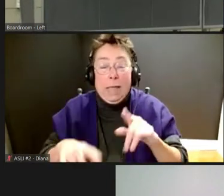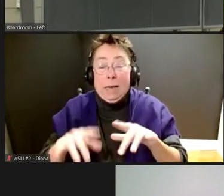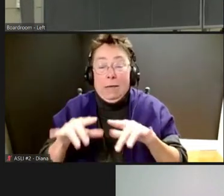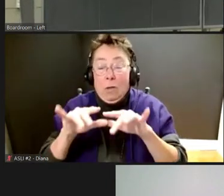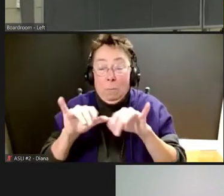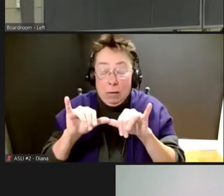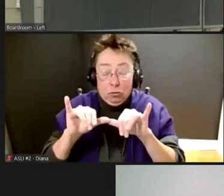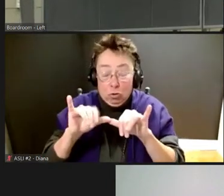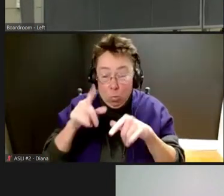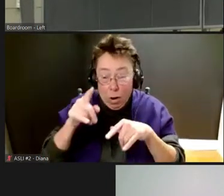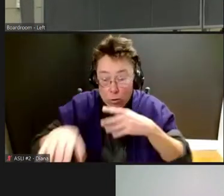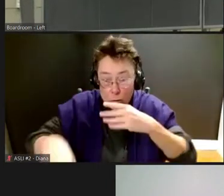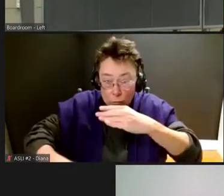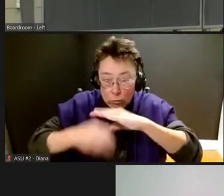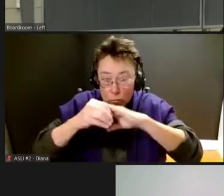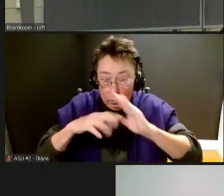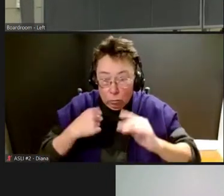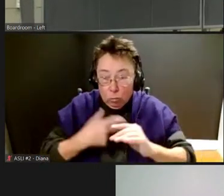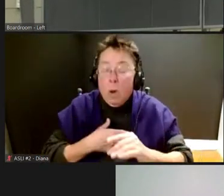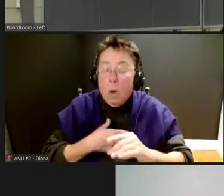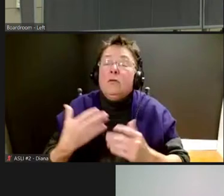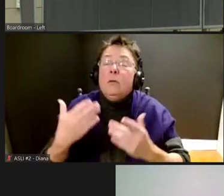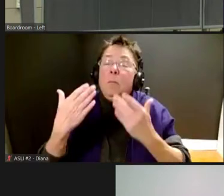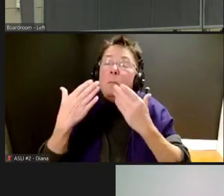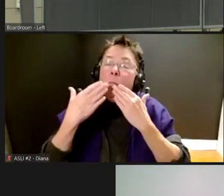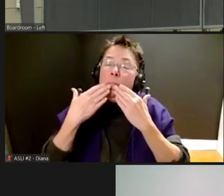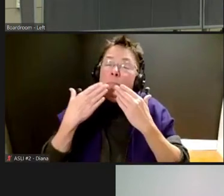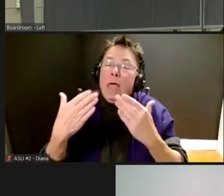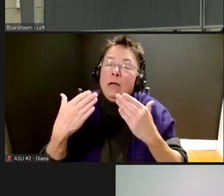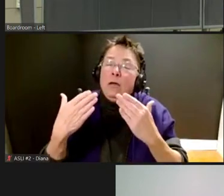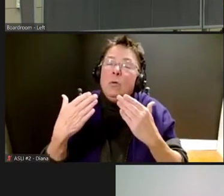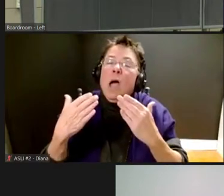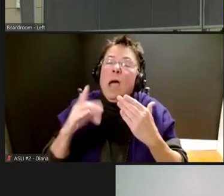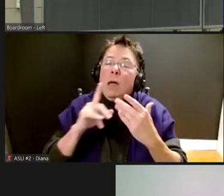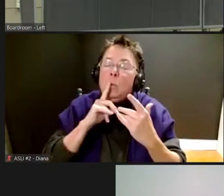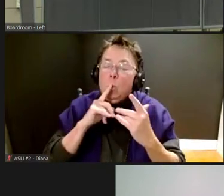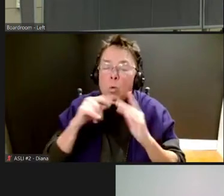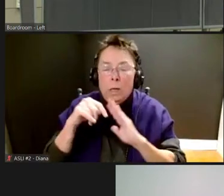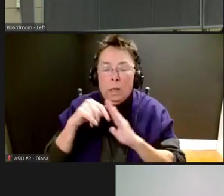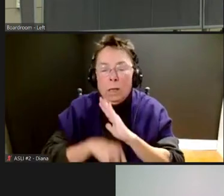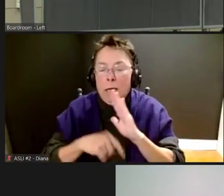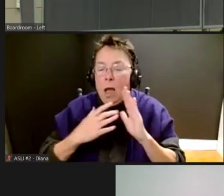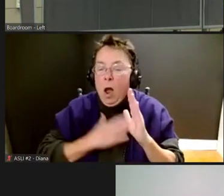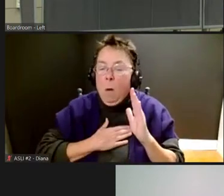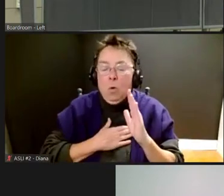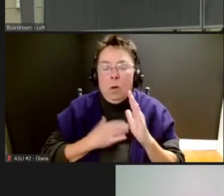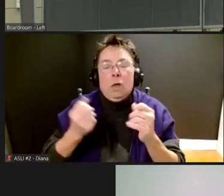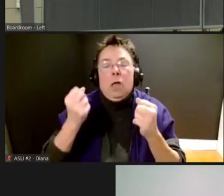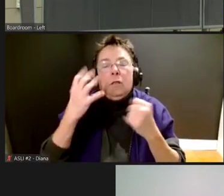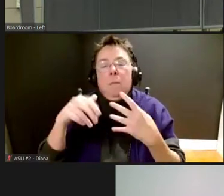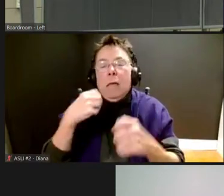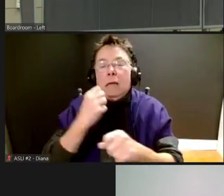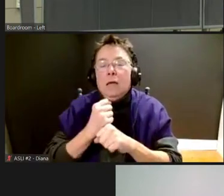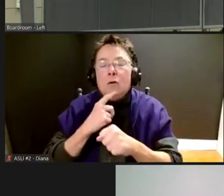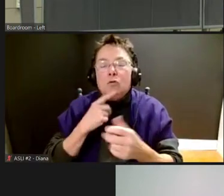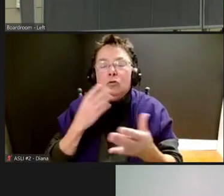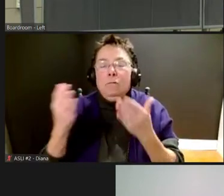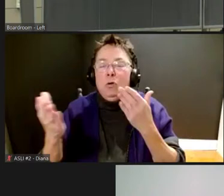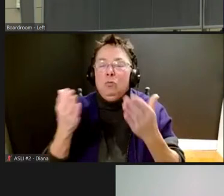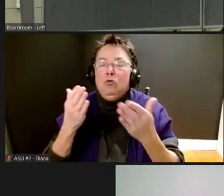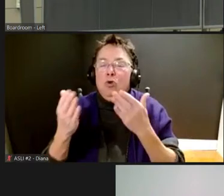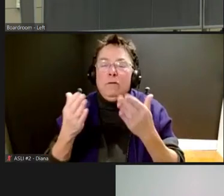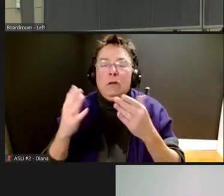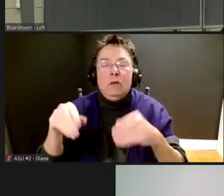what you've contributed to us, Greg. And we really, really deeply appreciate the years of service that you've given to this